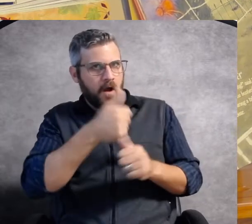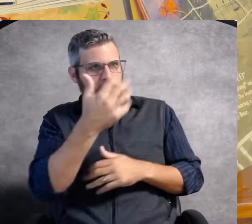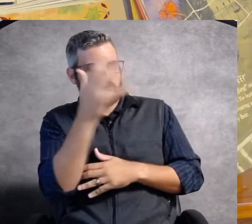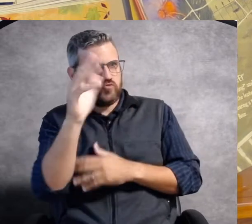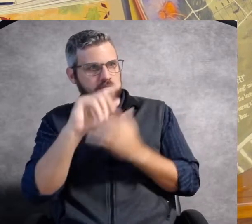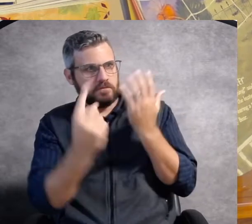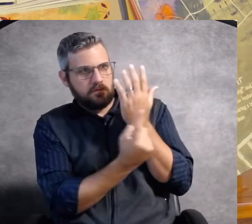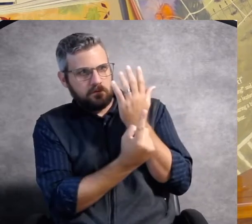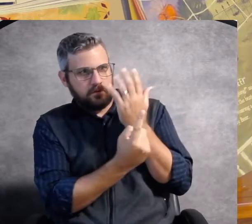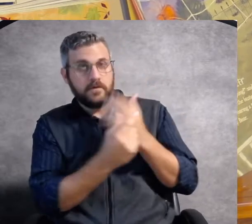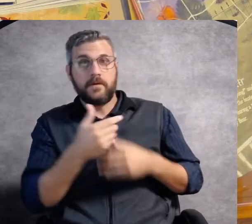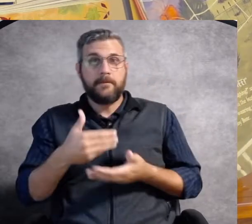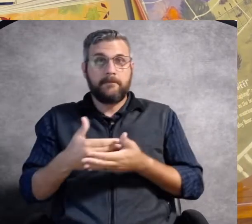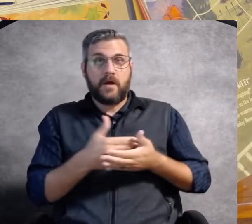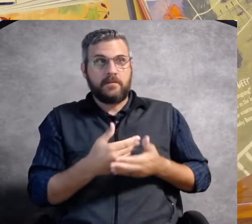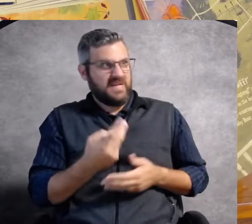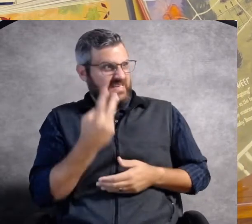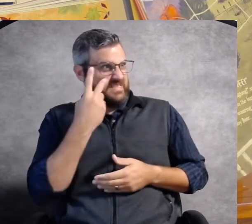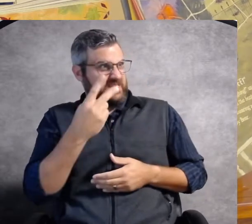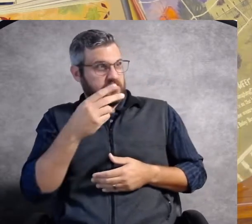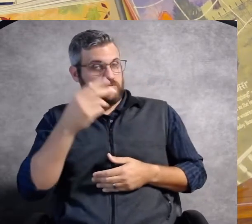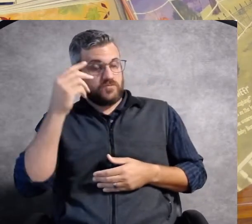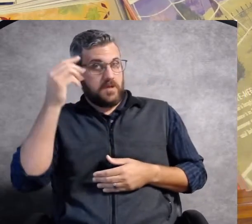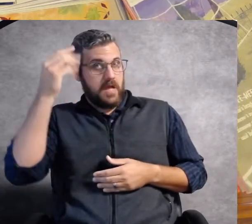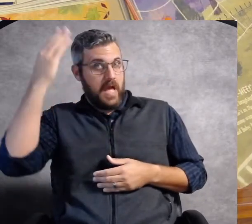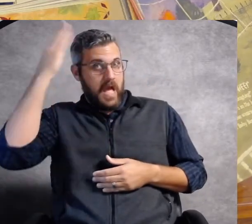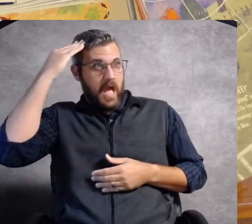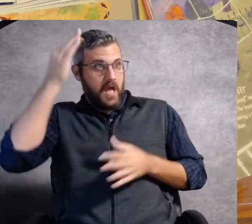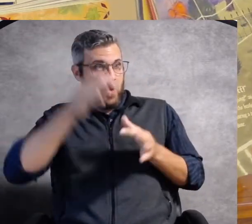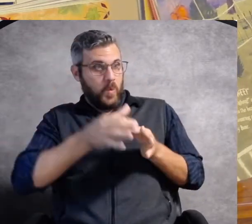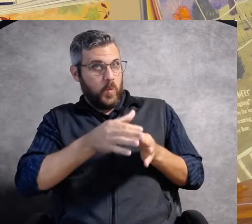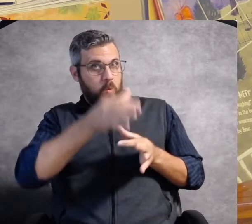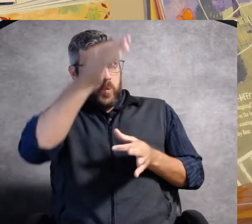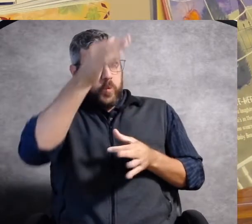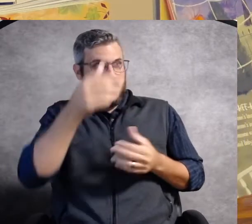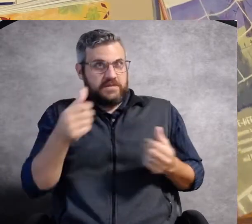a tall, scary hat," said Baby Bear.